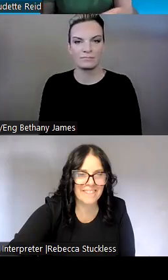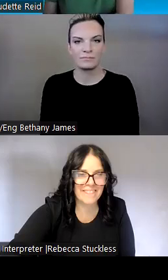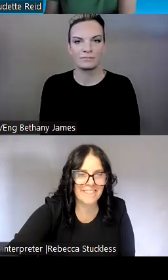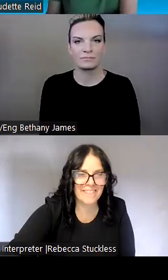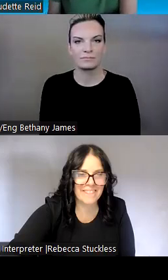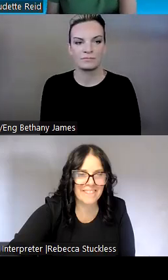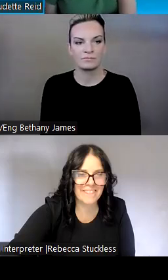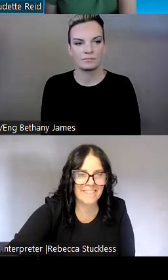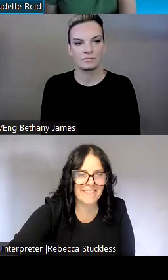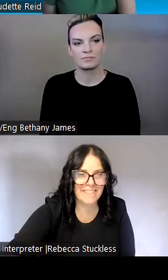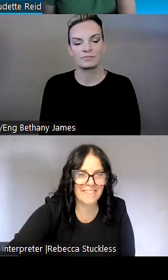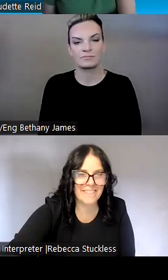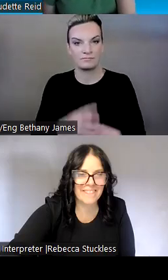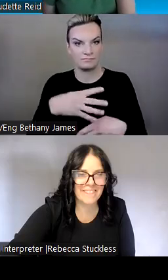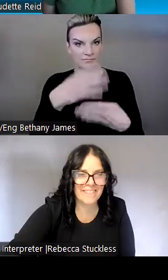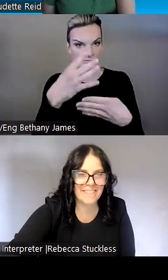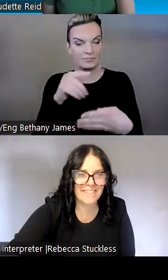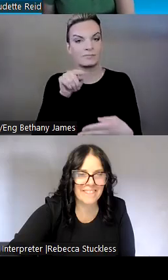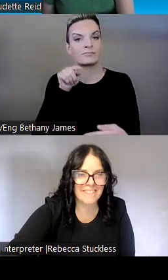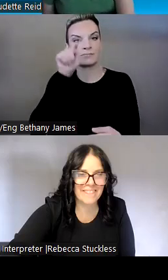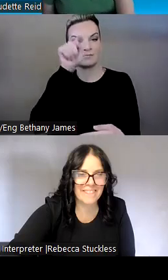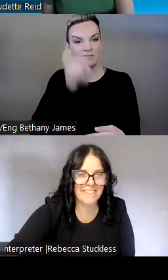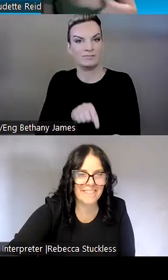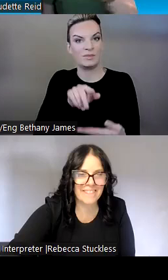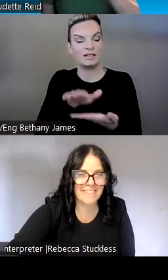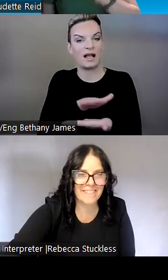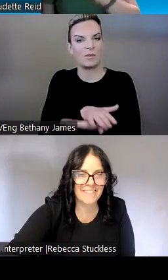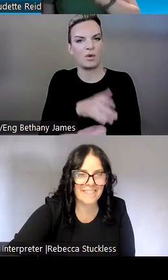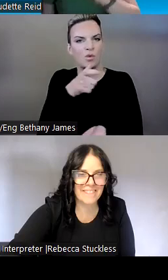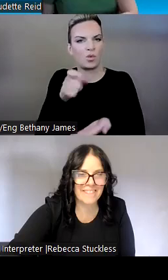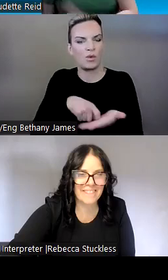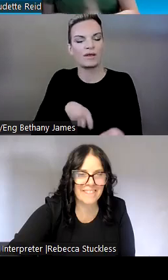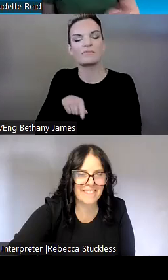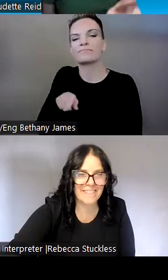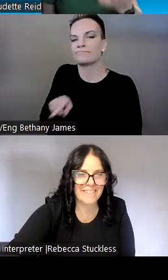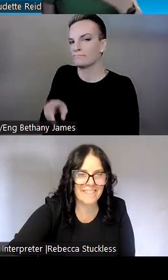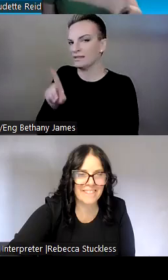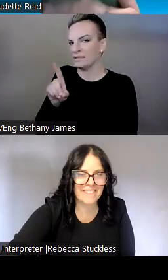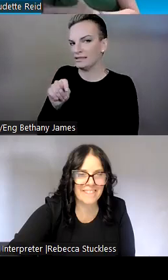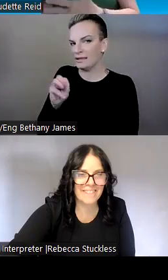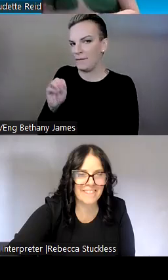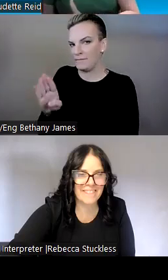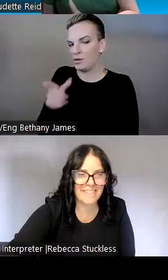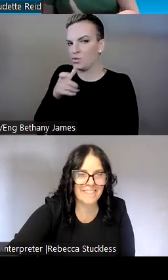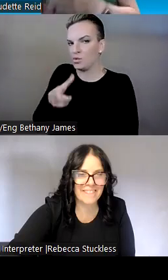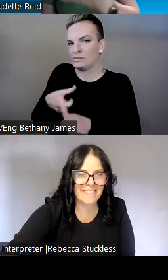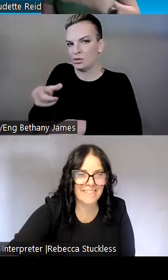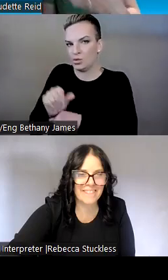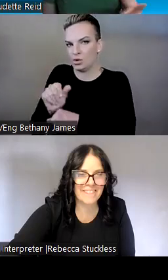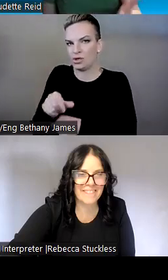find documents that have been written by DTMB specialists related to problems that have been brought to